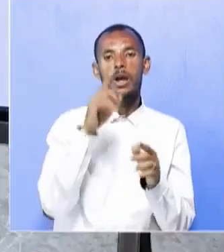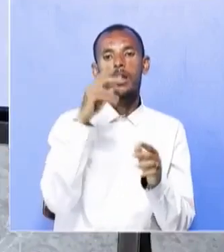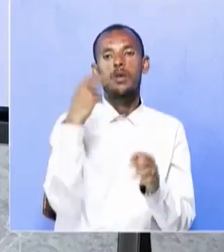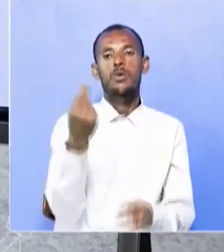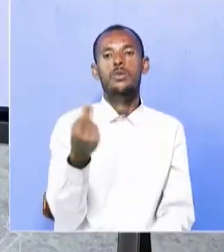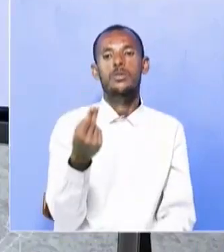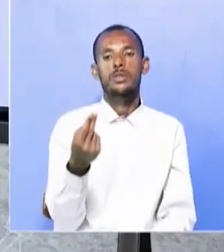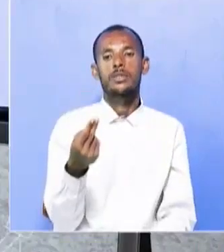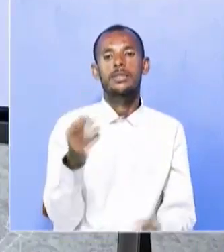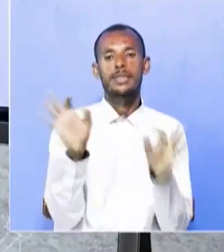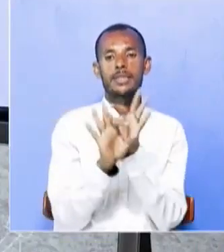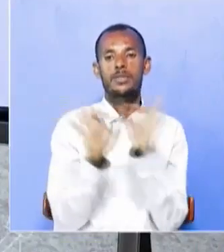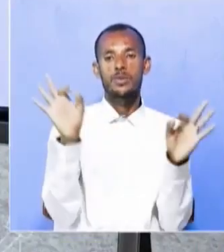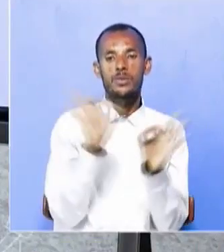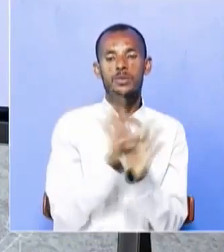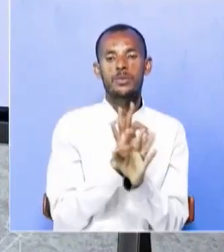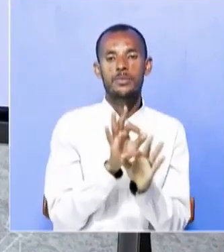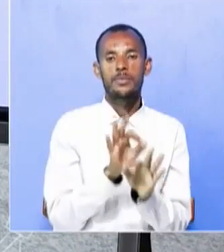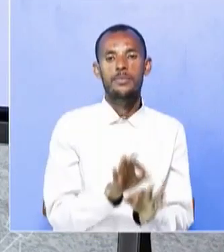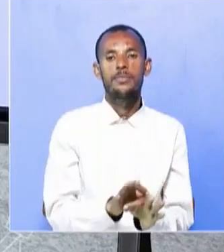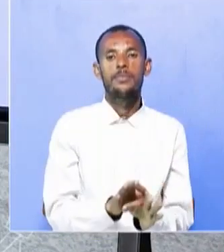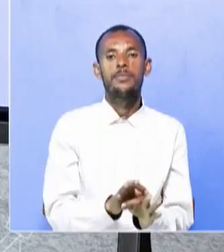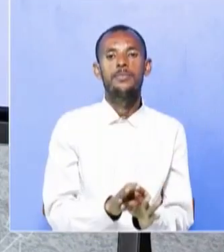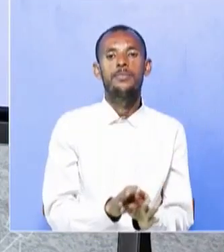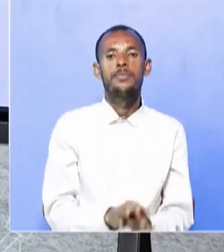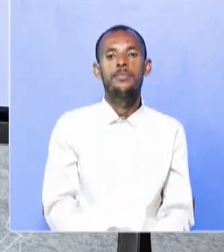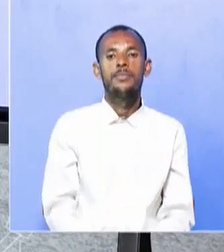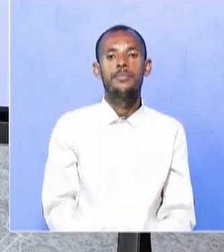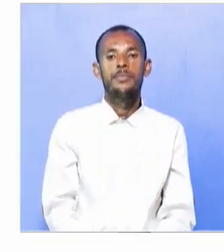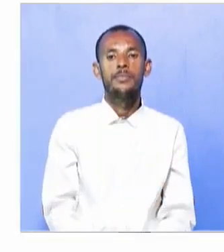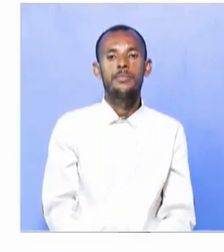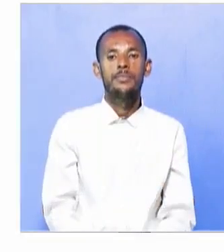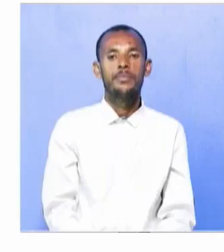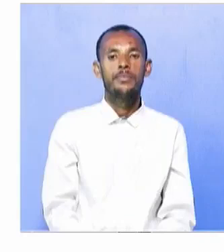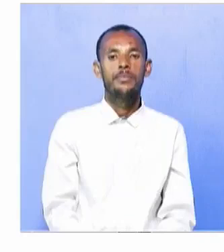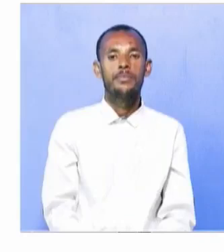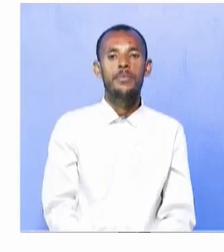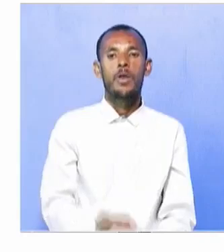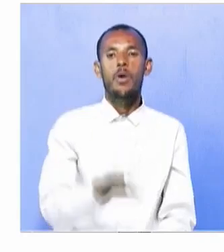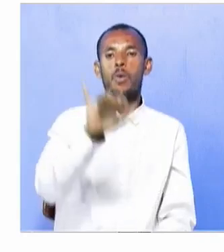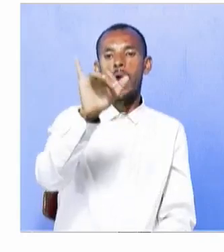use crisscross. Okay, crisscross it. Then